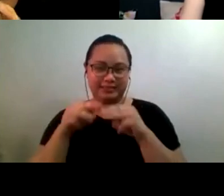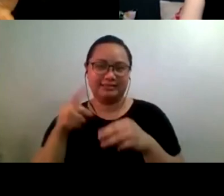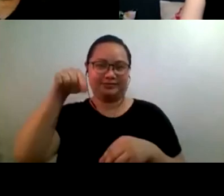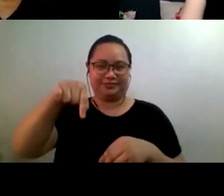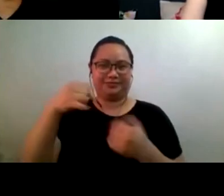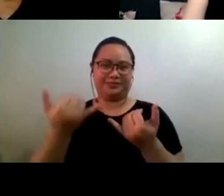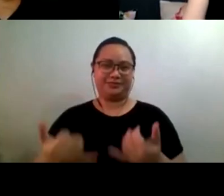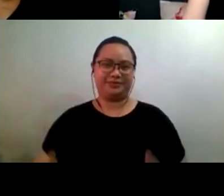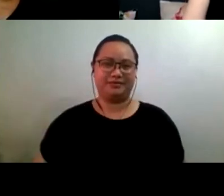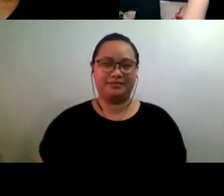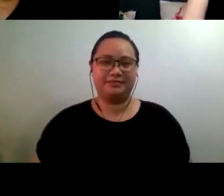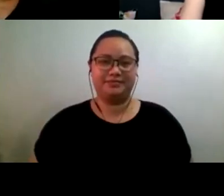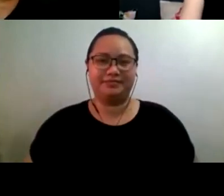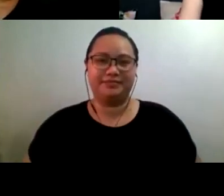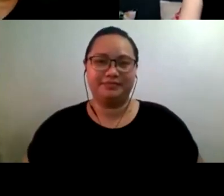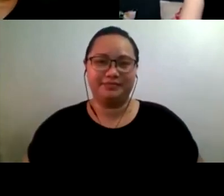natin?